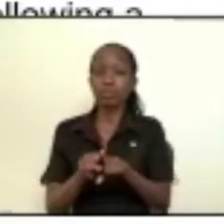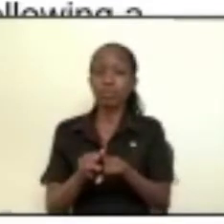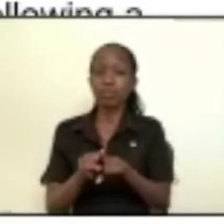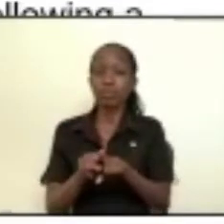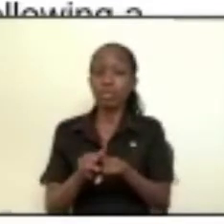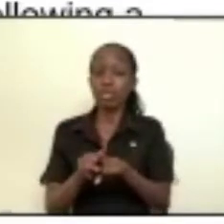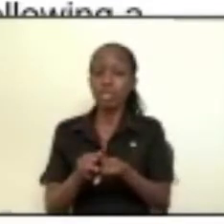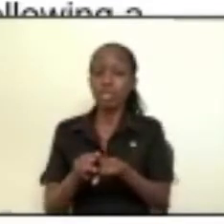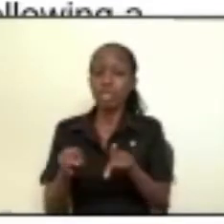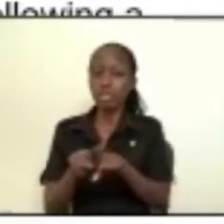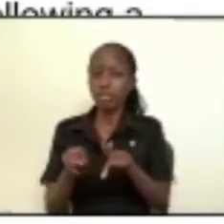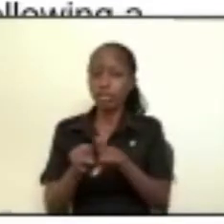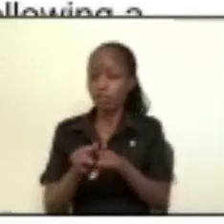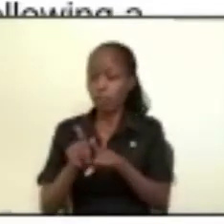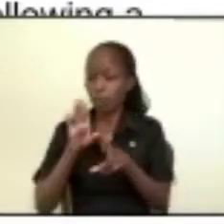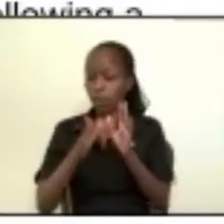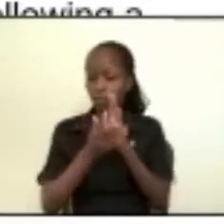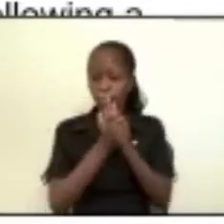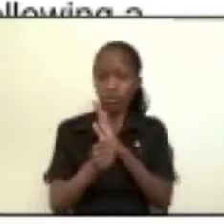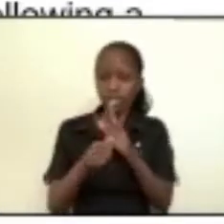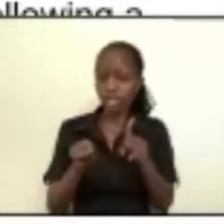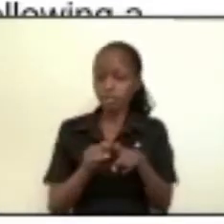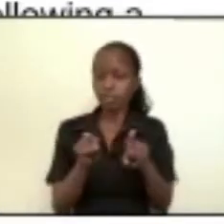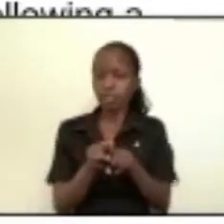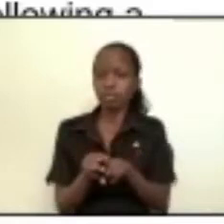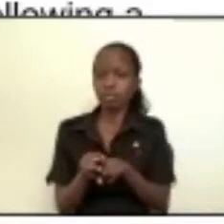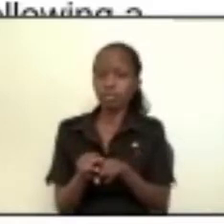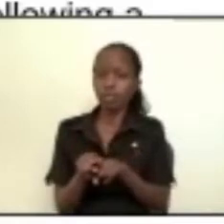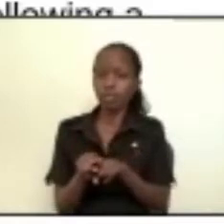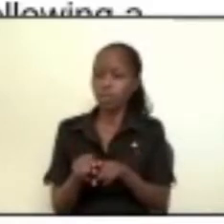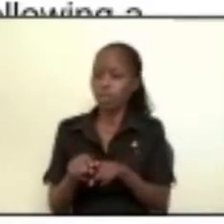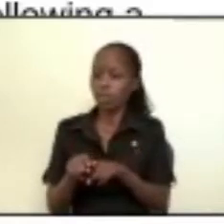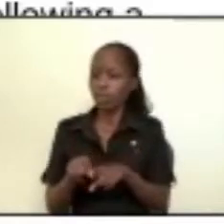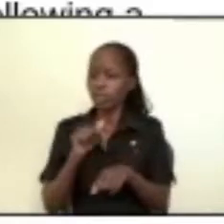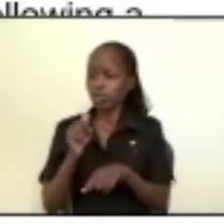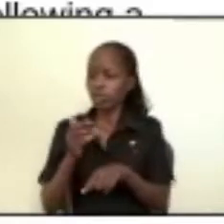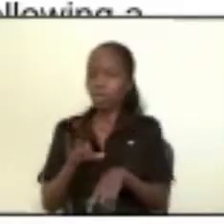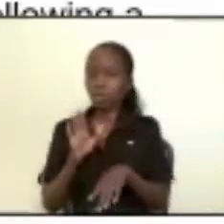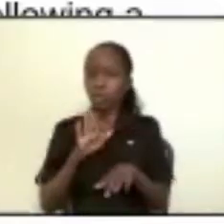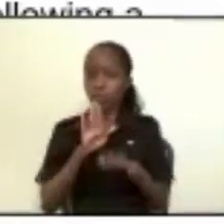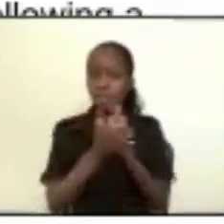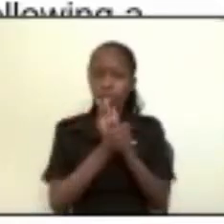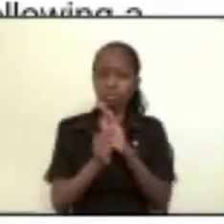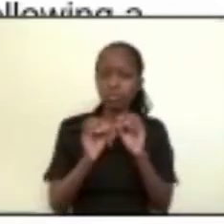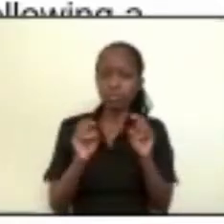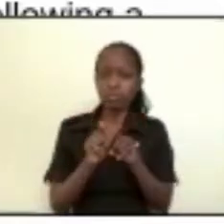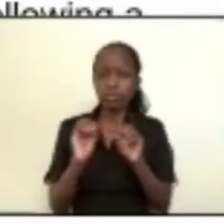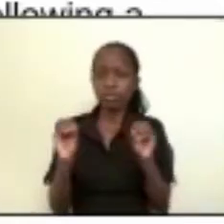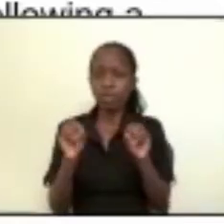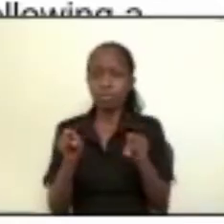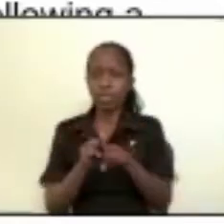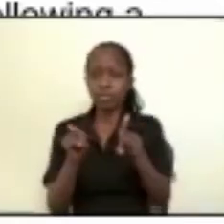out as experts and also sources as well, but not just women coming on as experts, but also in the